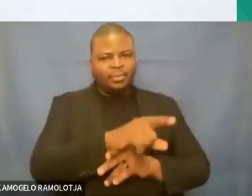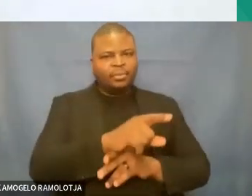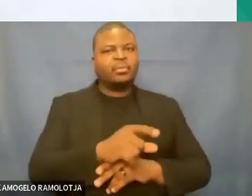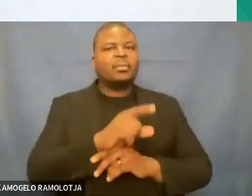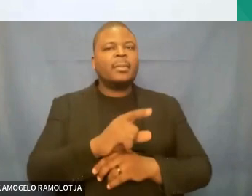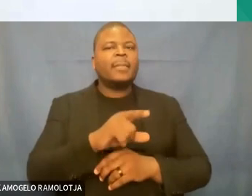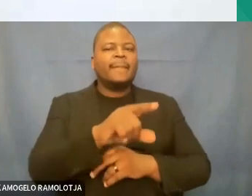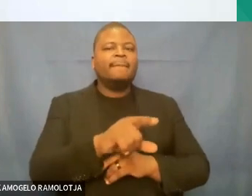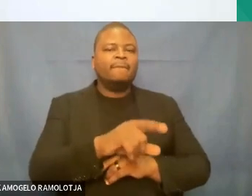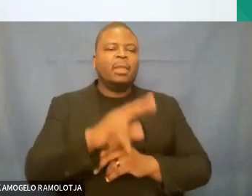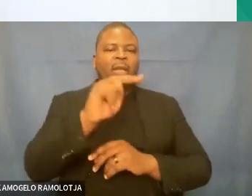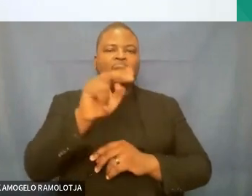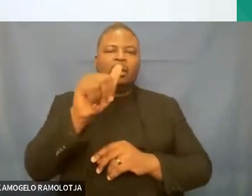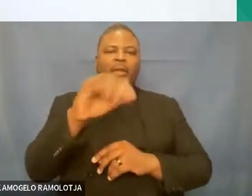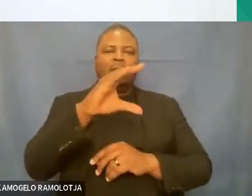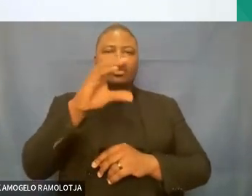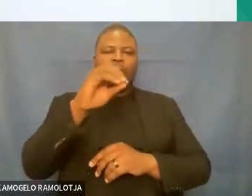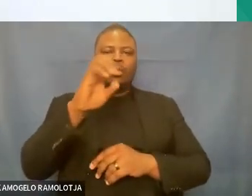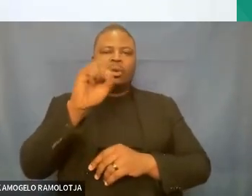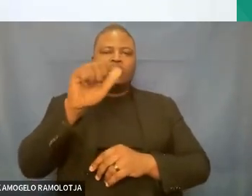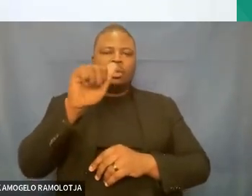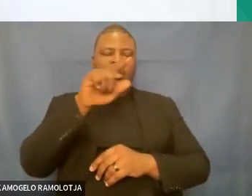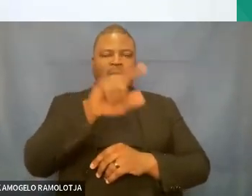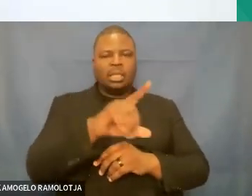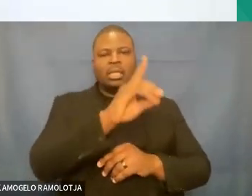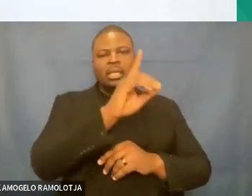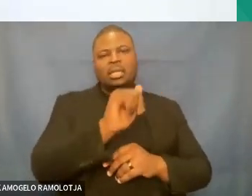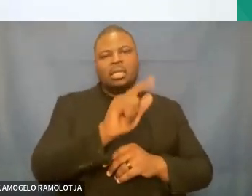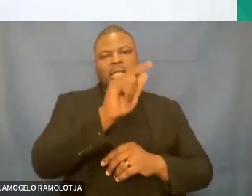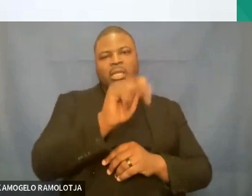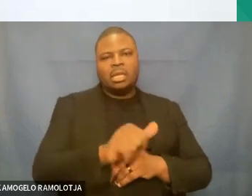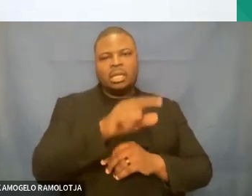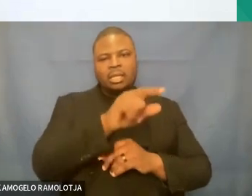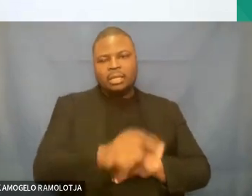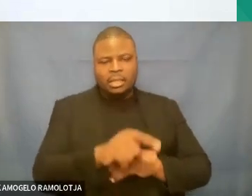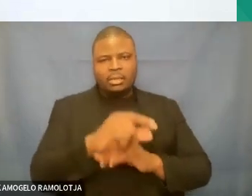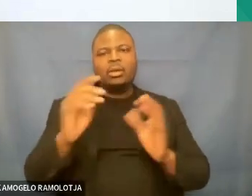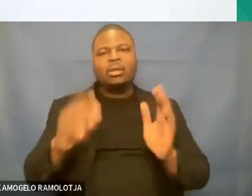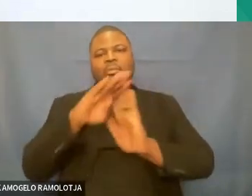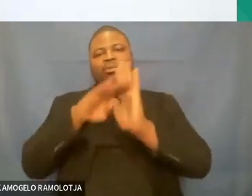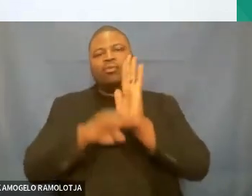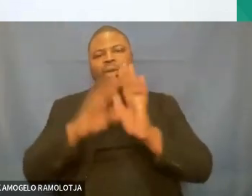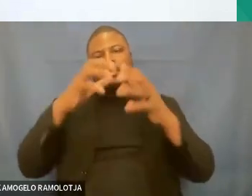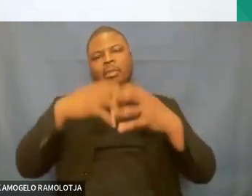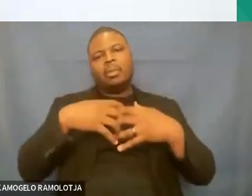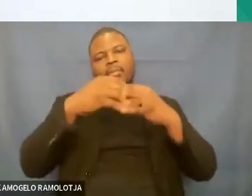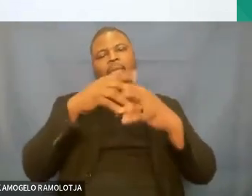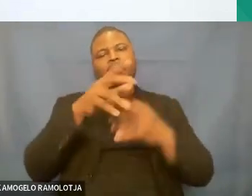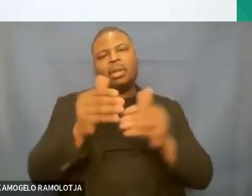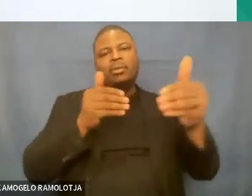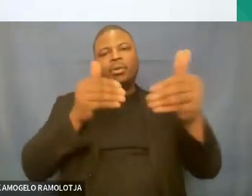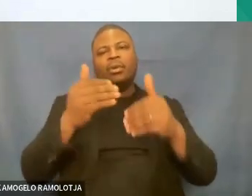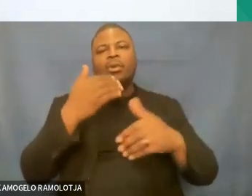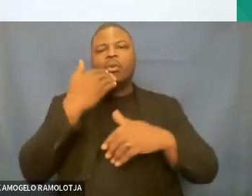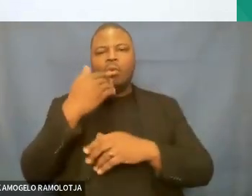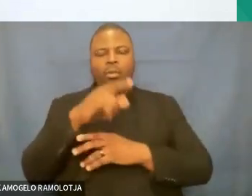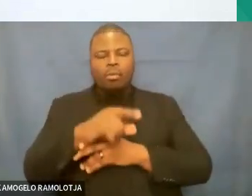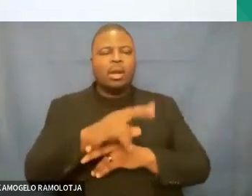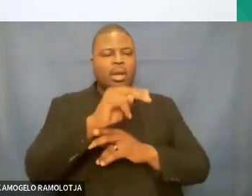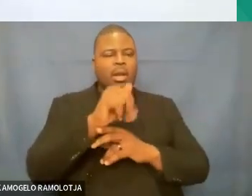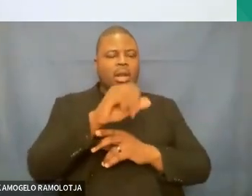on NACOSA's programmatic data based on the programs that have been implemented and managed by NACOSA through the